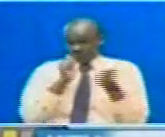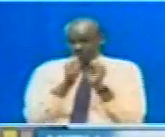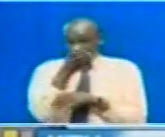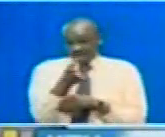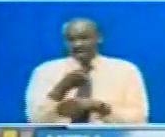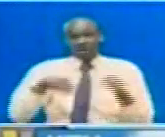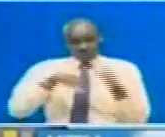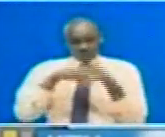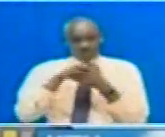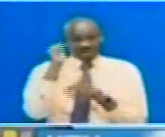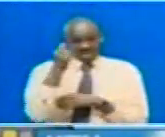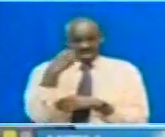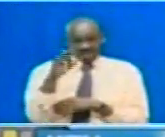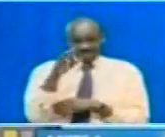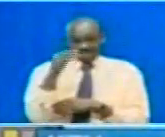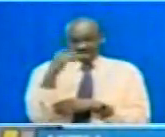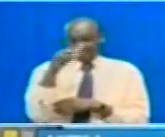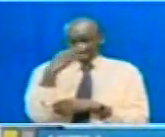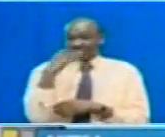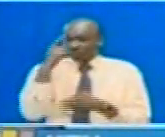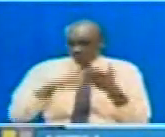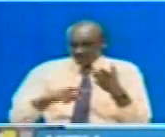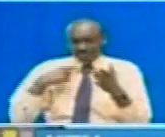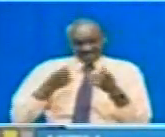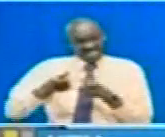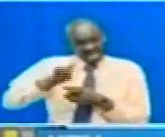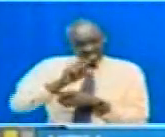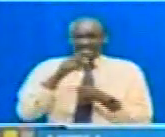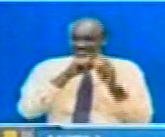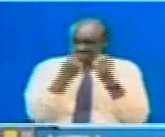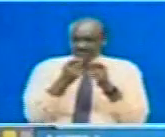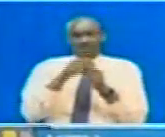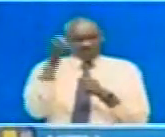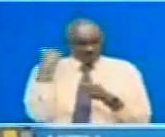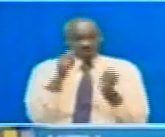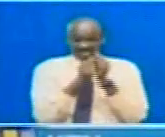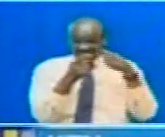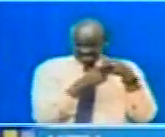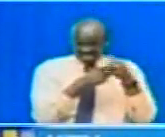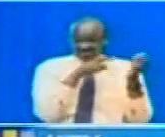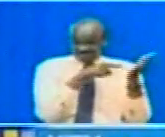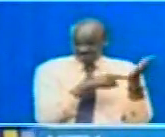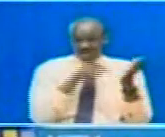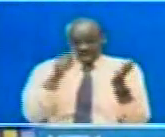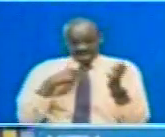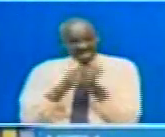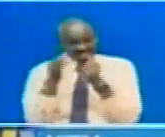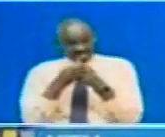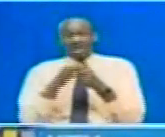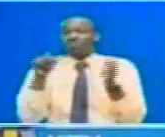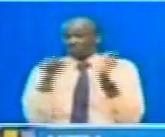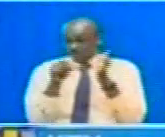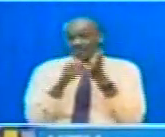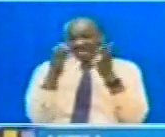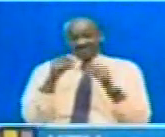day, Football Kenya Federation's proposal to increase the number of Premier League teams from 16 to 18 will have financial implications. The